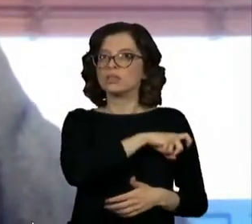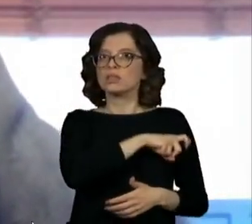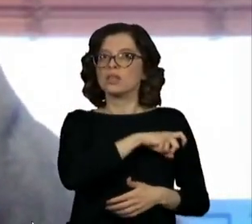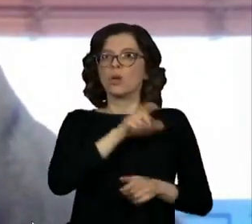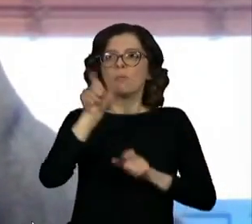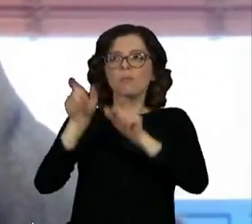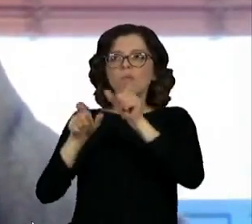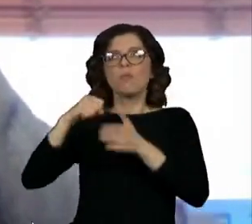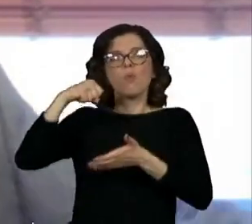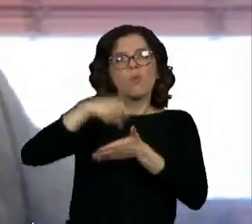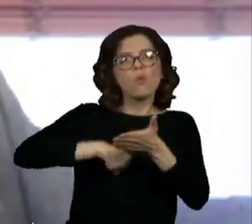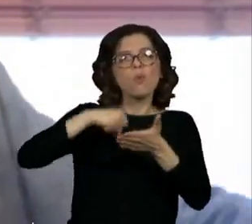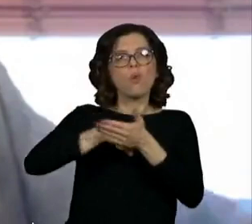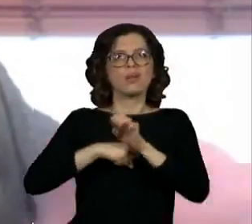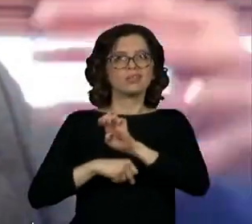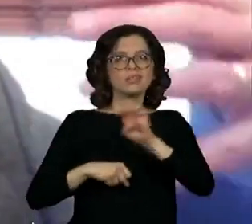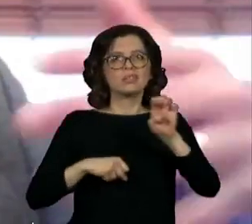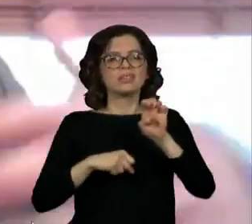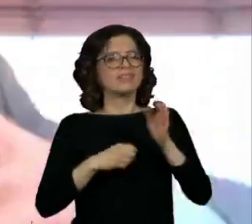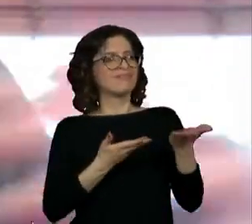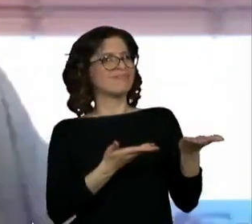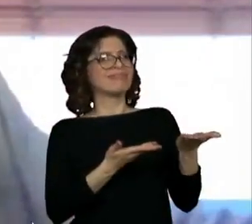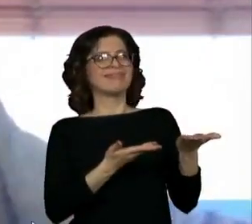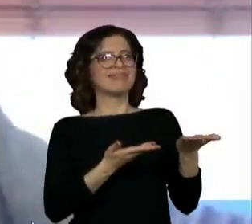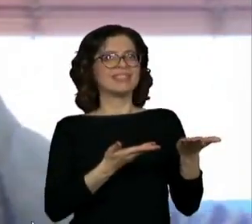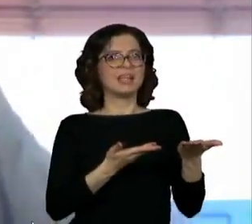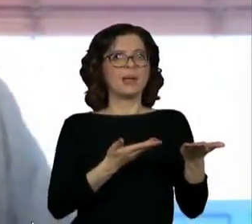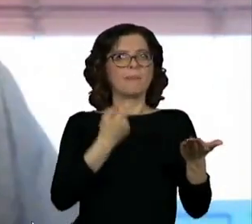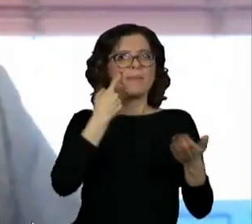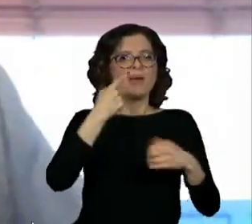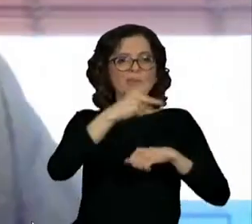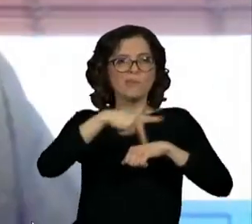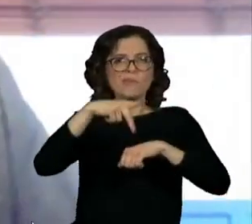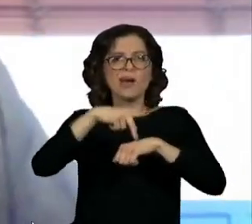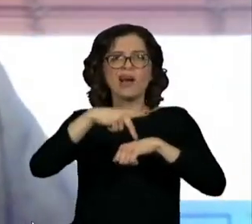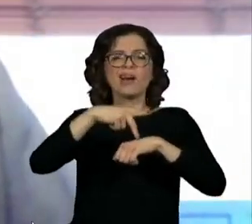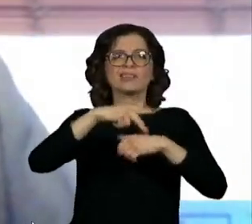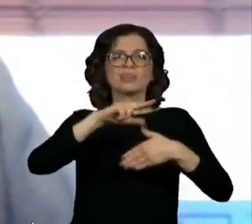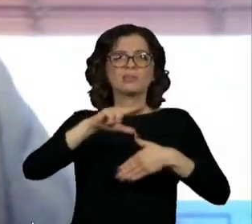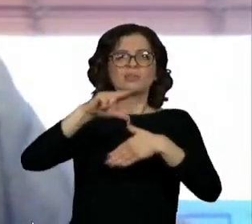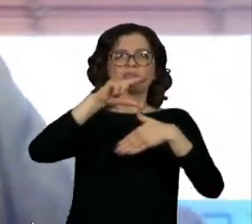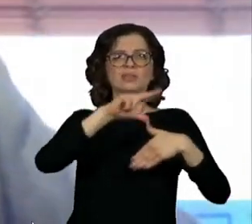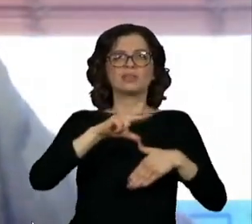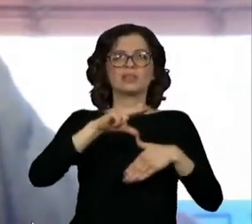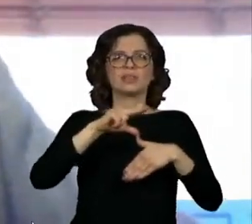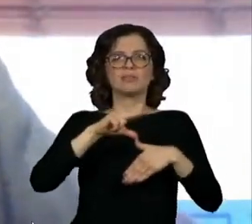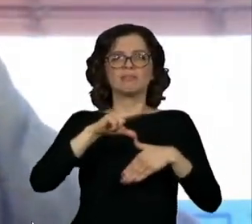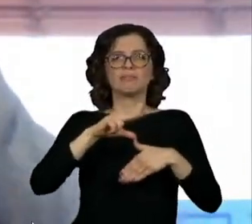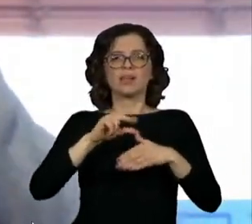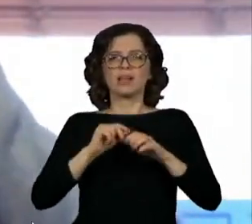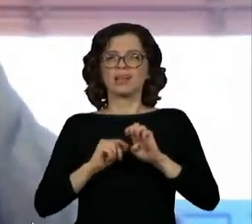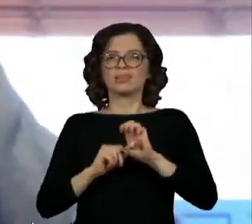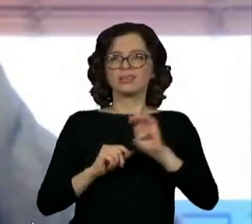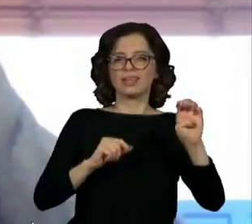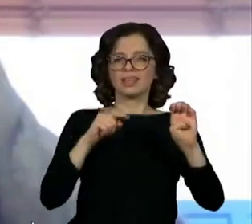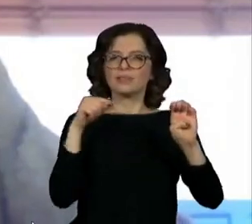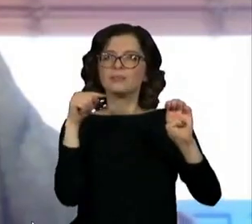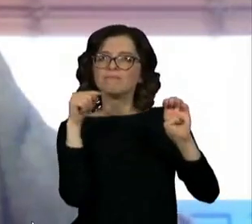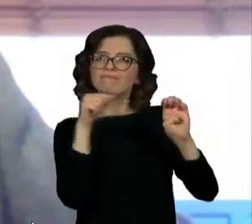any self-respecting leftist activist in any country in Latin America to call himself left